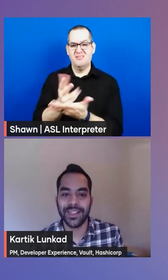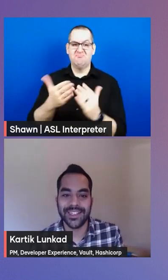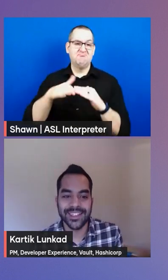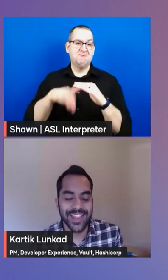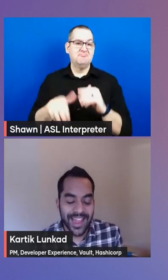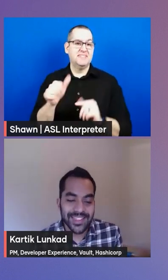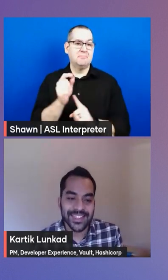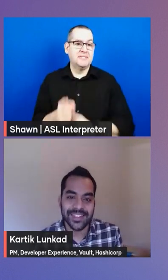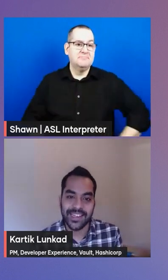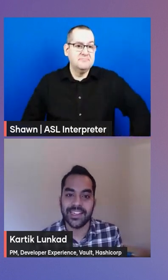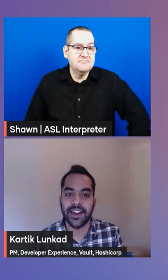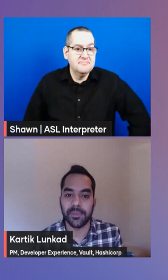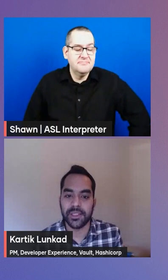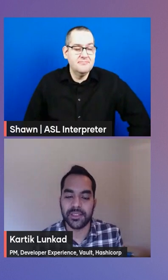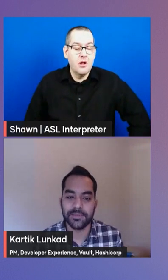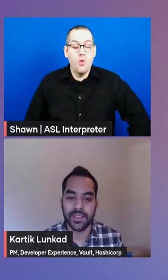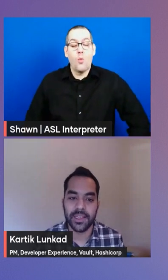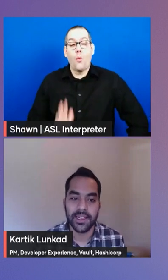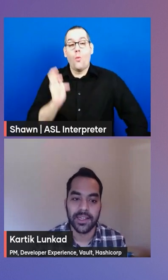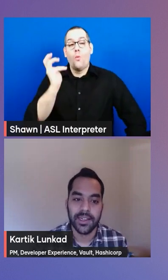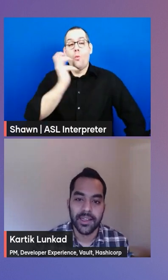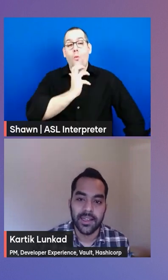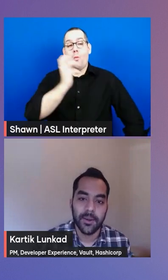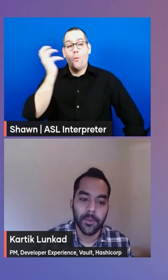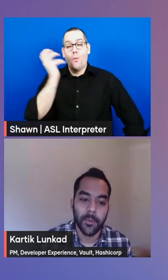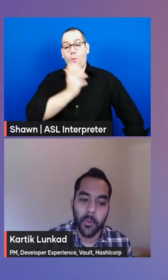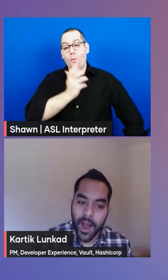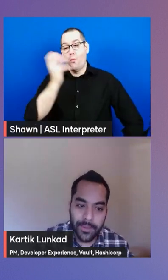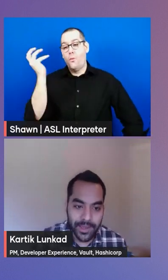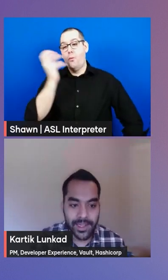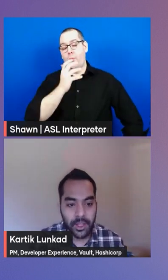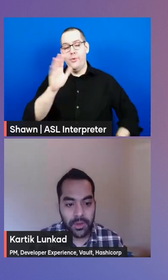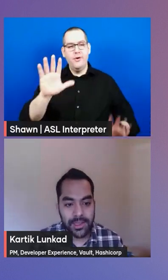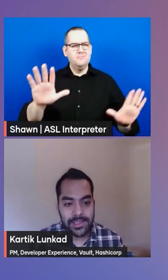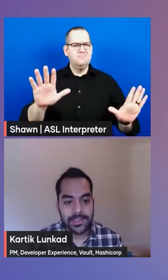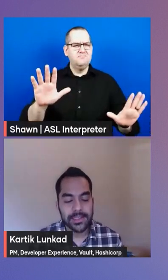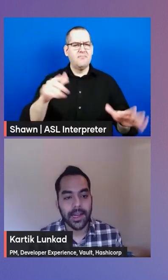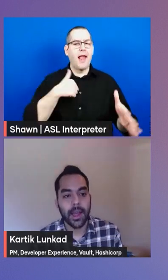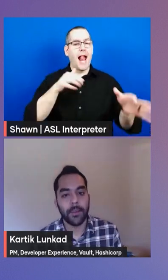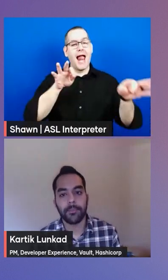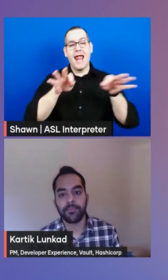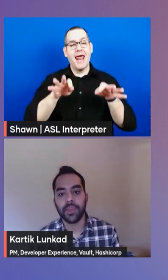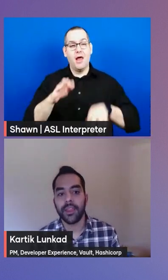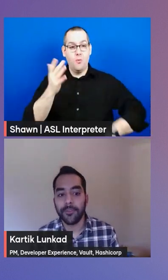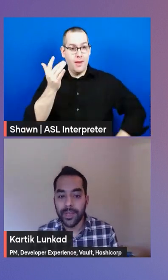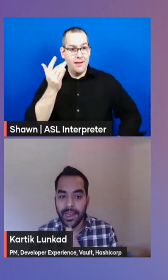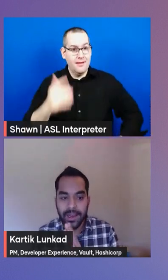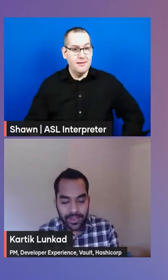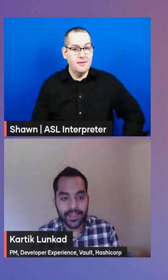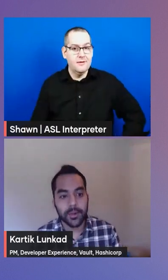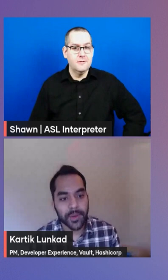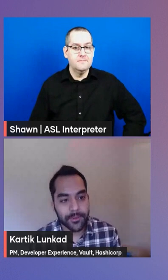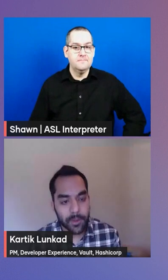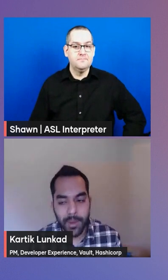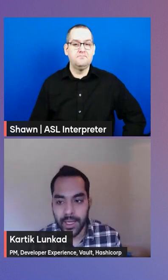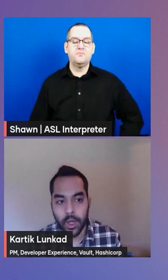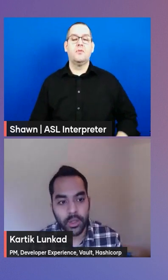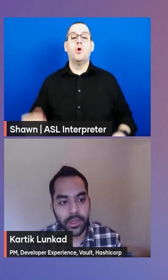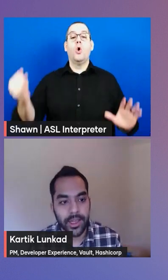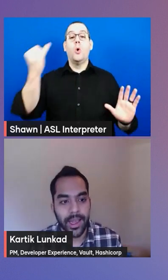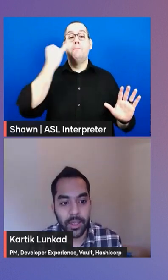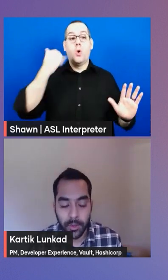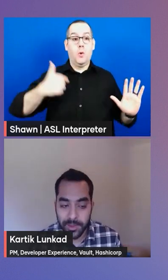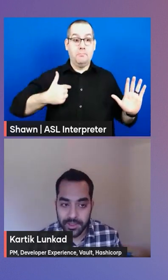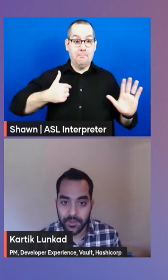than 10 minutes. That's incredible. Why am I telling you this? If you take nothing away from my